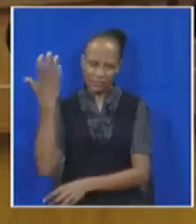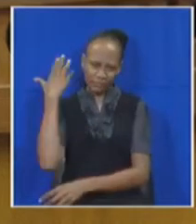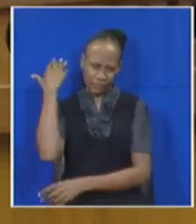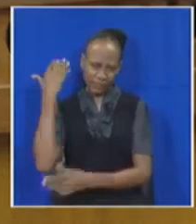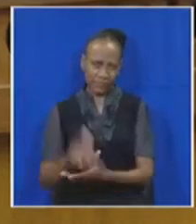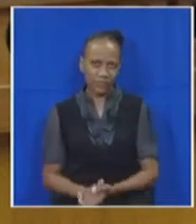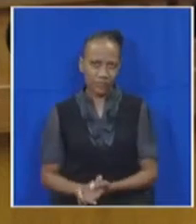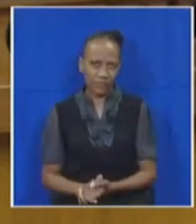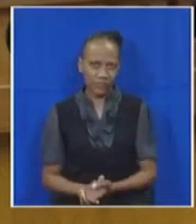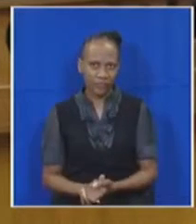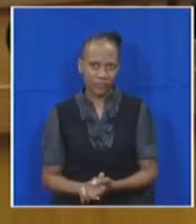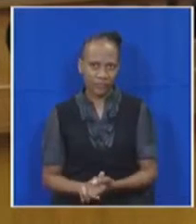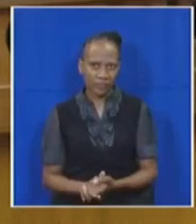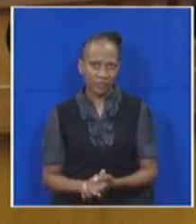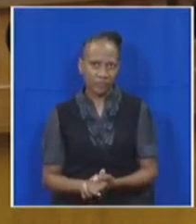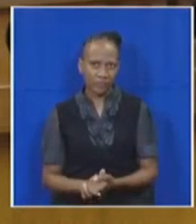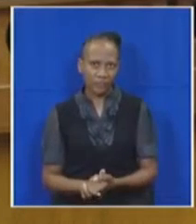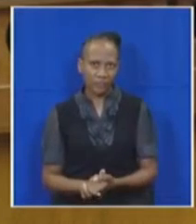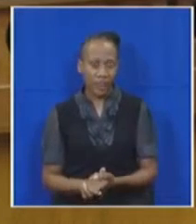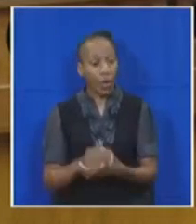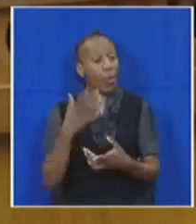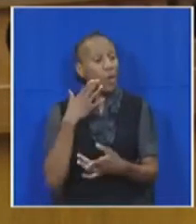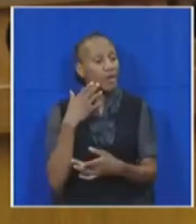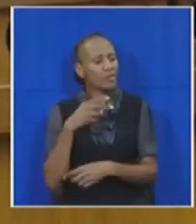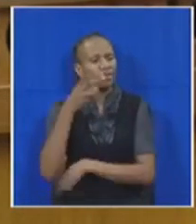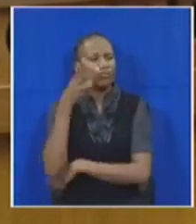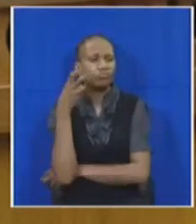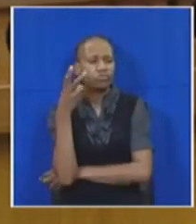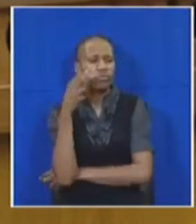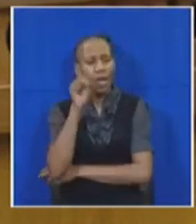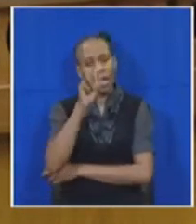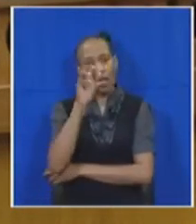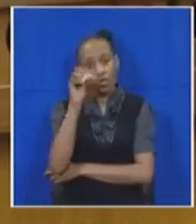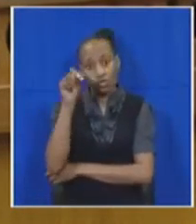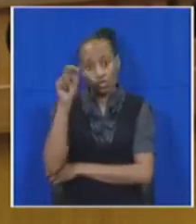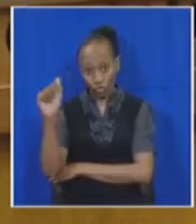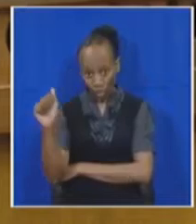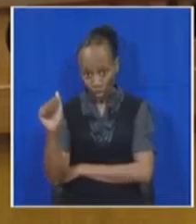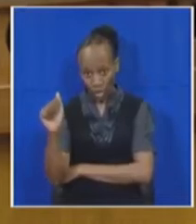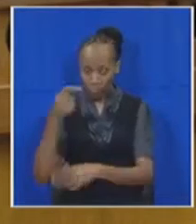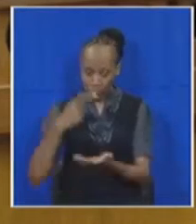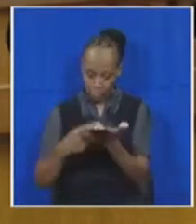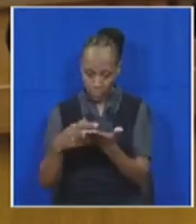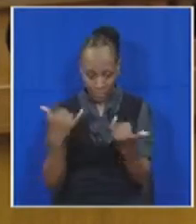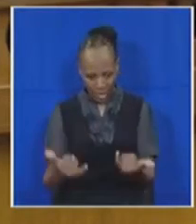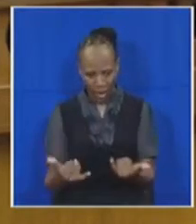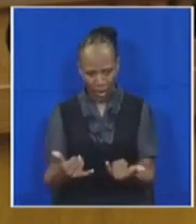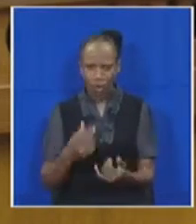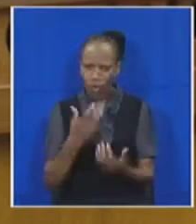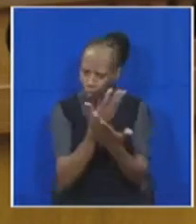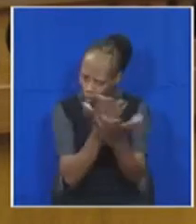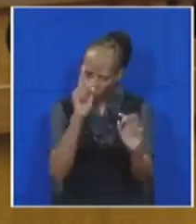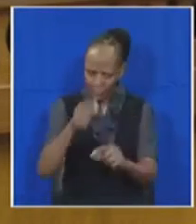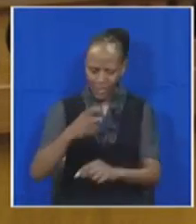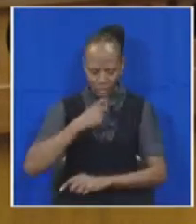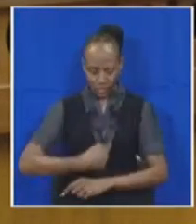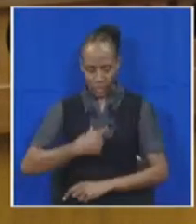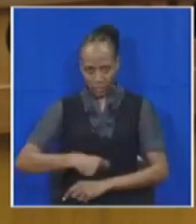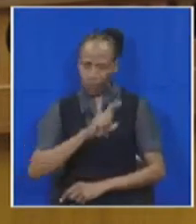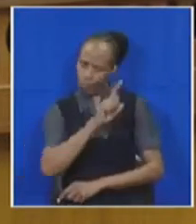As we reflect on the state of our nation, we must ask ourselves, fellow South Africans,